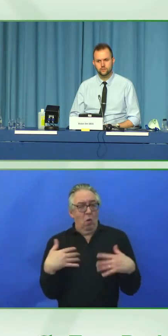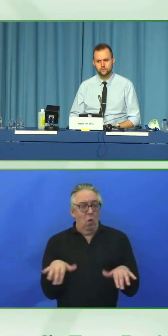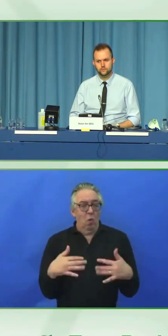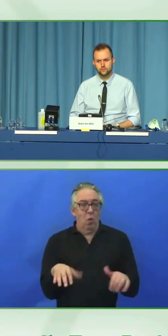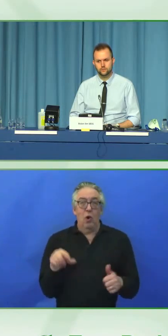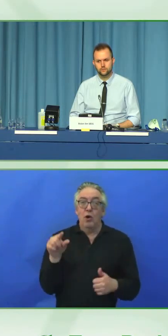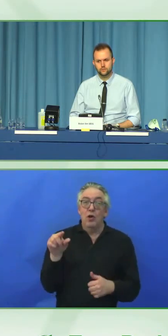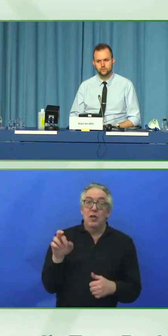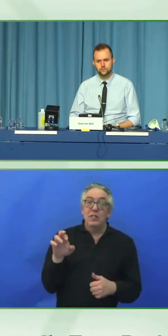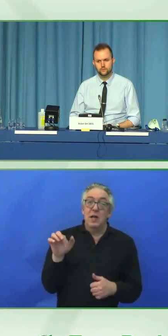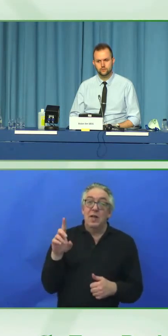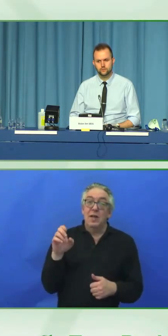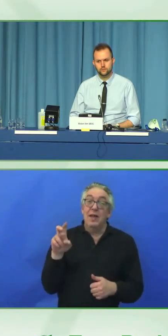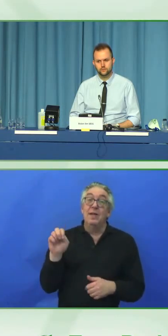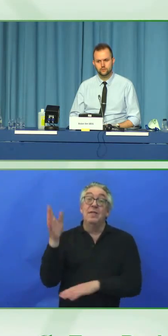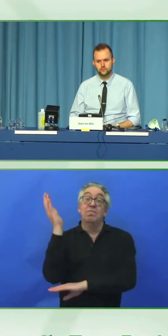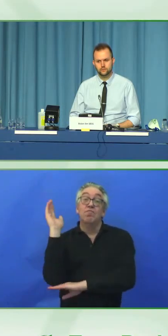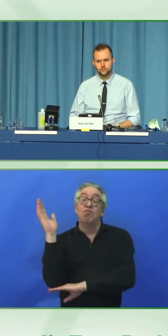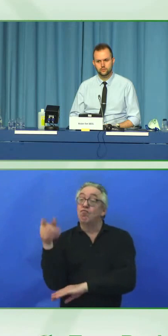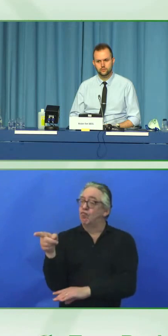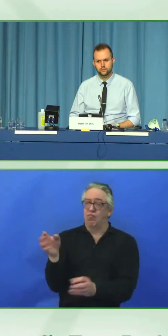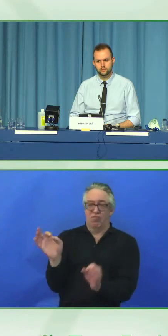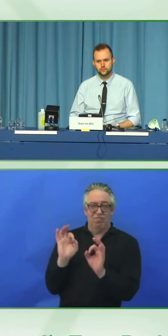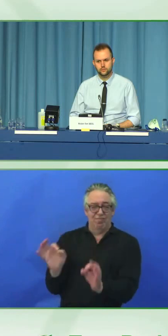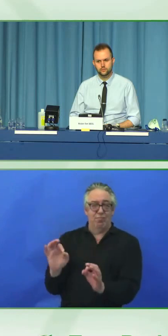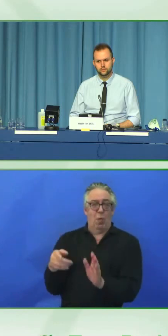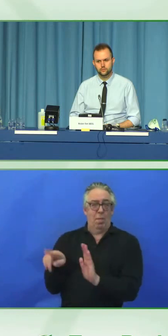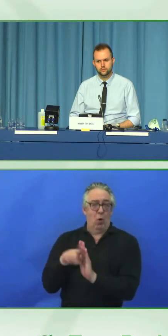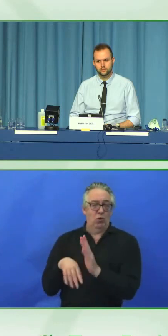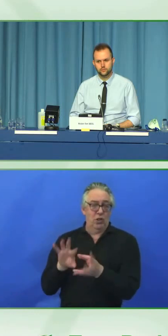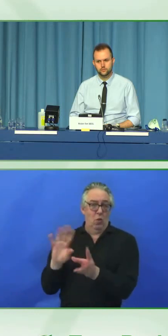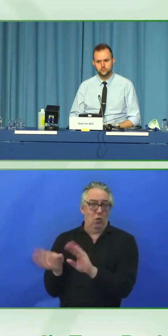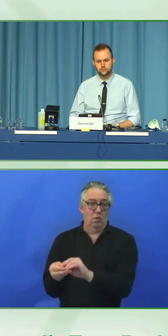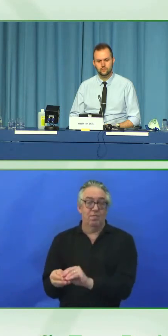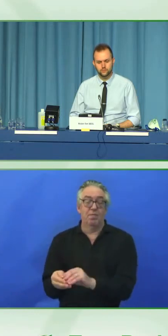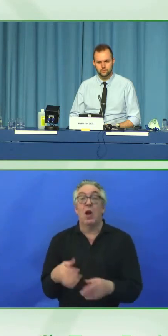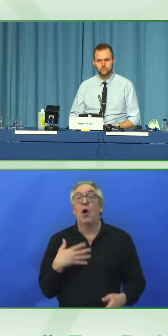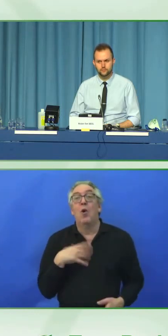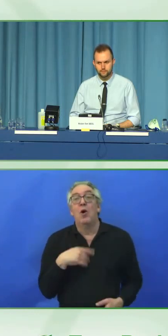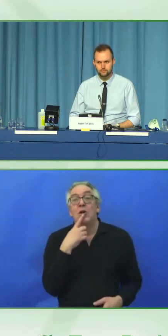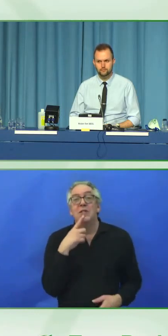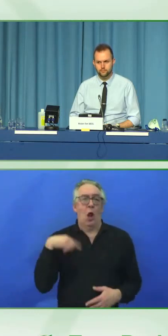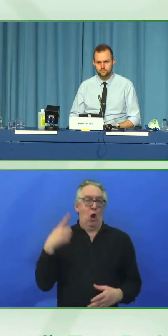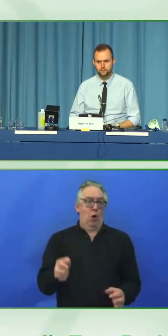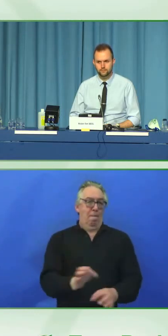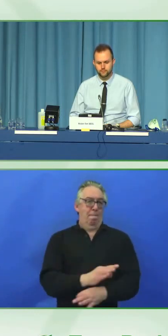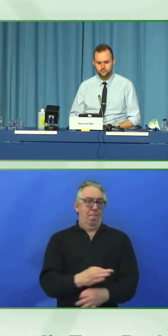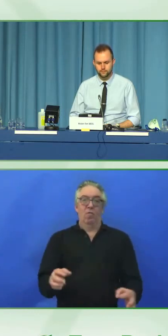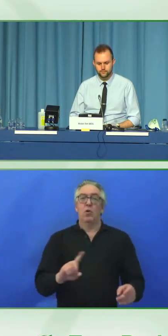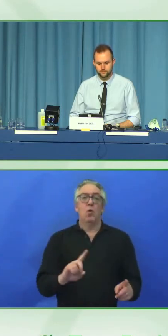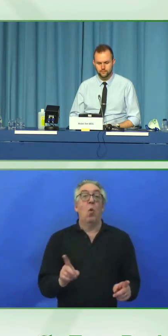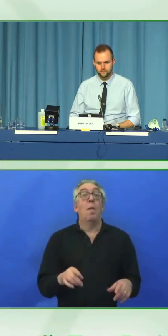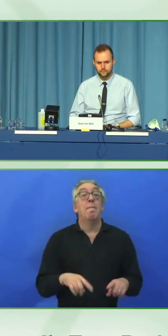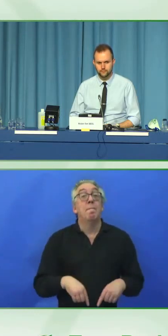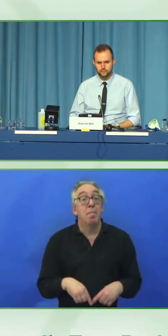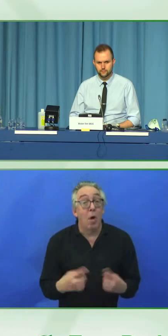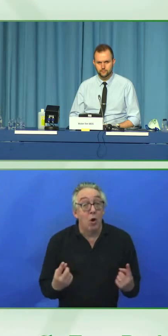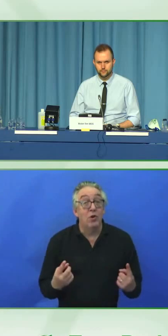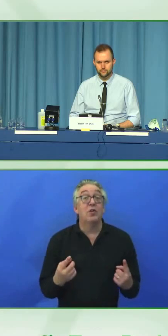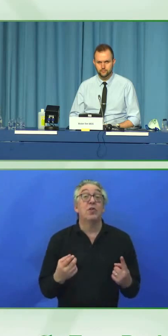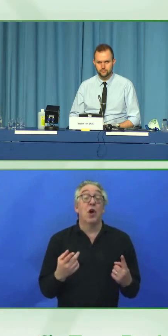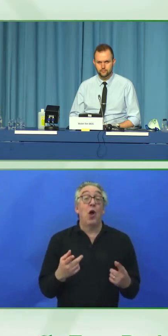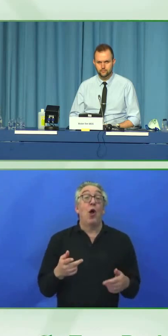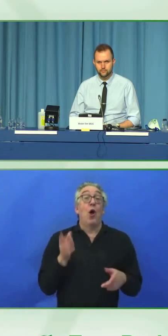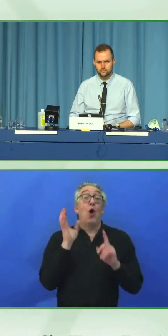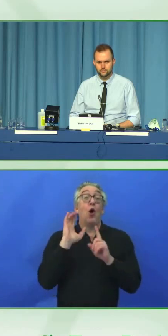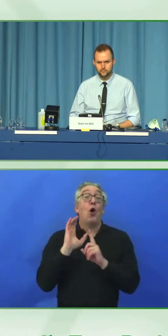earlier. And I'm not saying that things in London are perfect, but we are creating a better place as this culture of access and inclusion